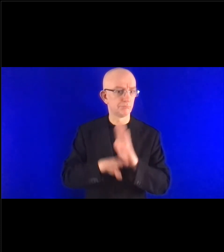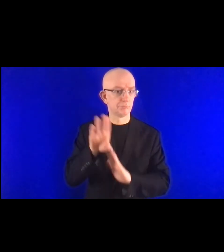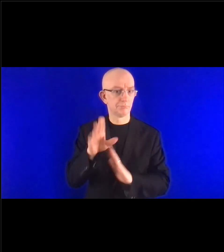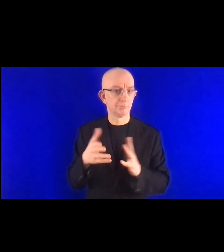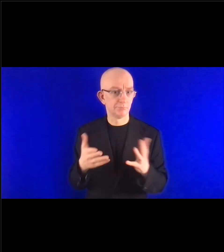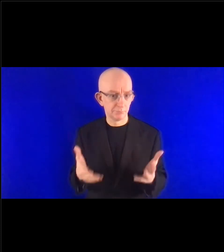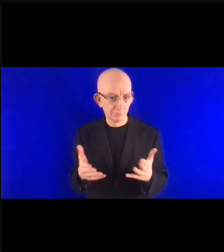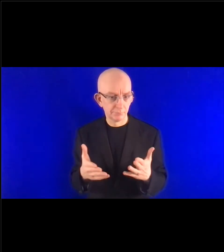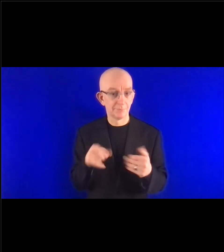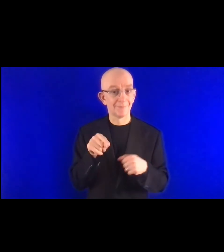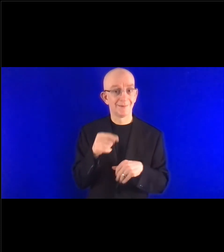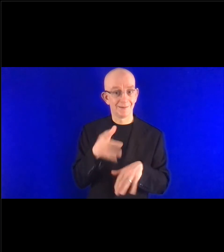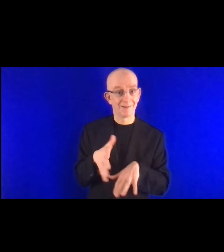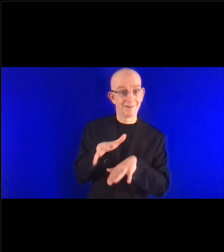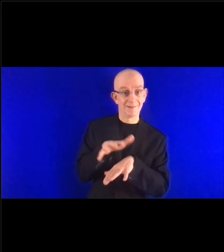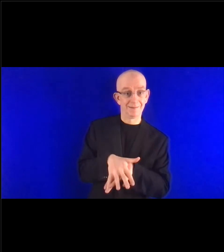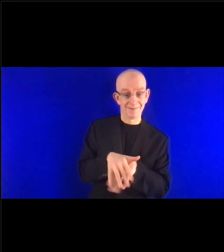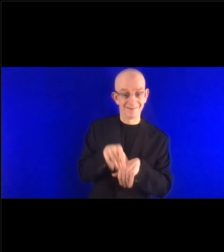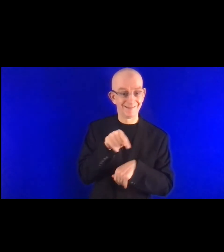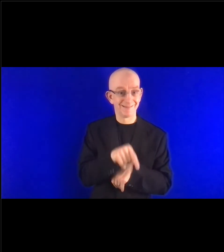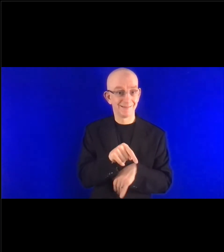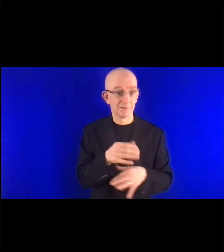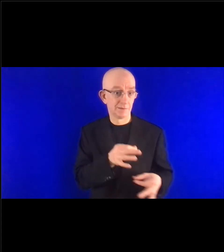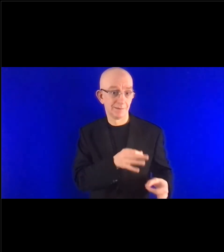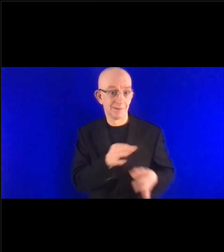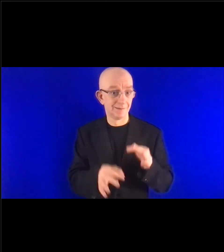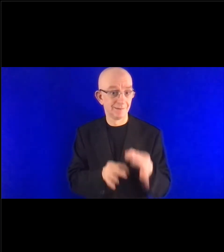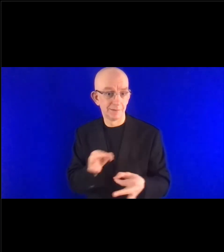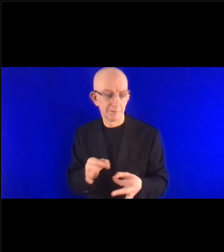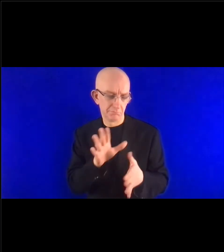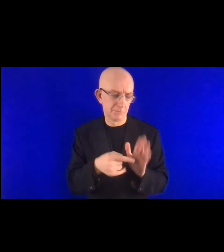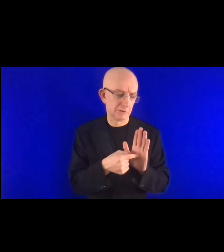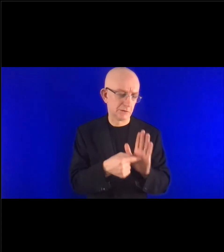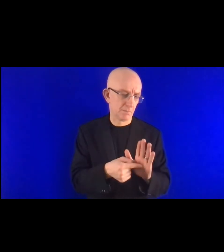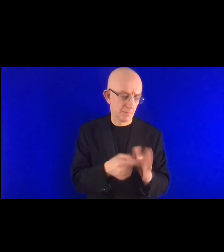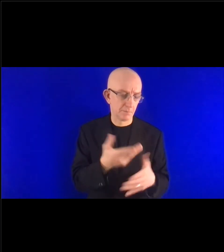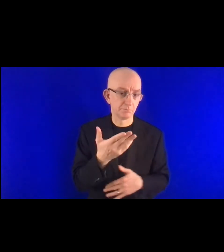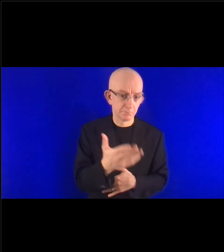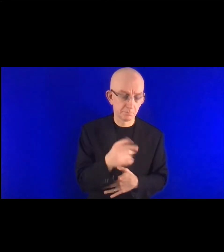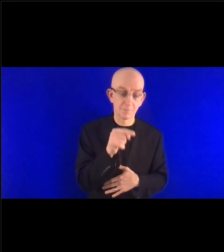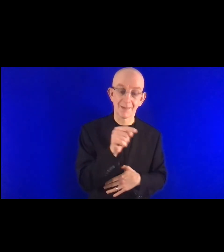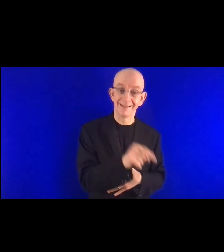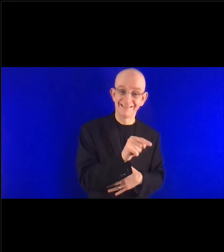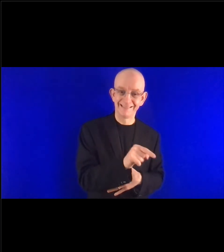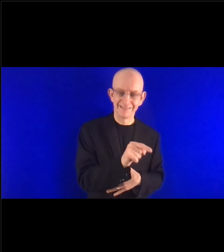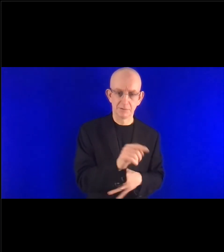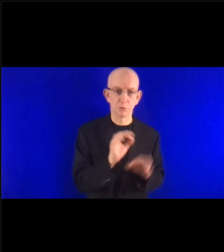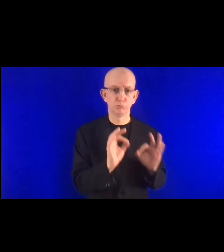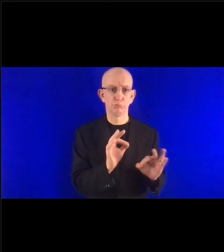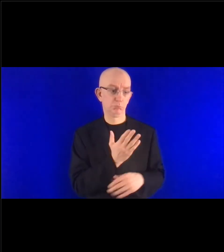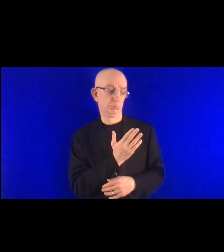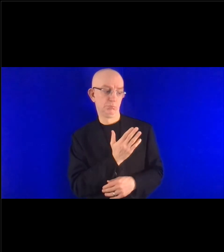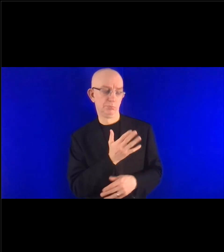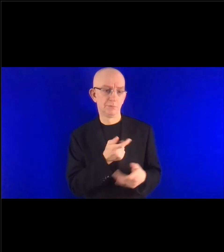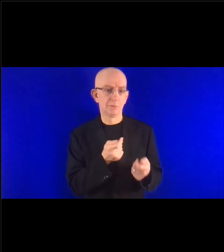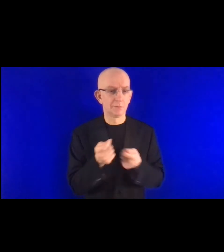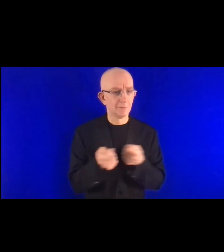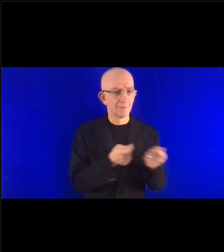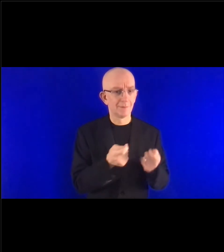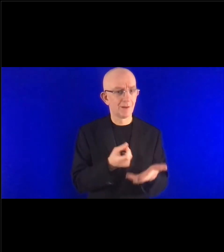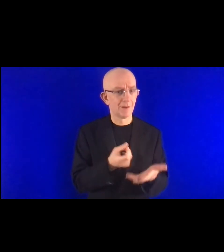tools of 2020, they capture some disability-related indicators. This is according to